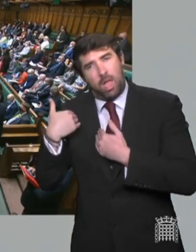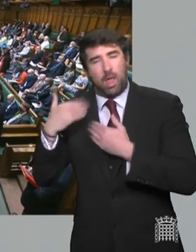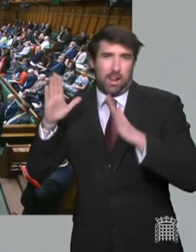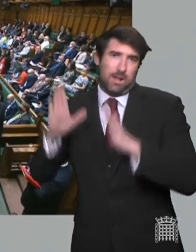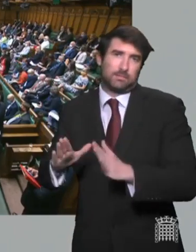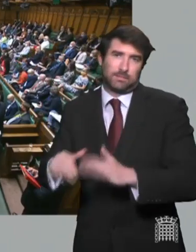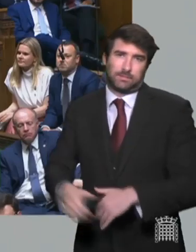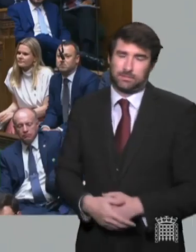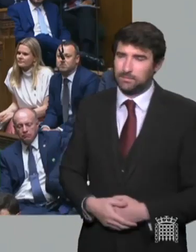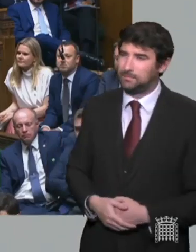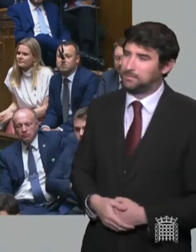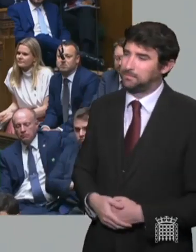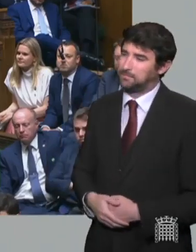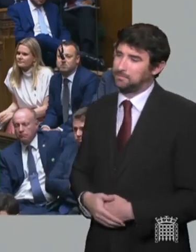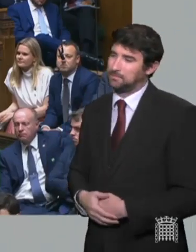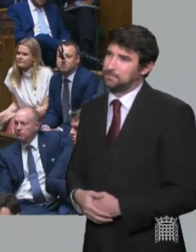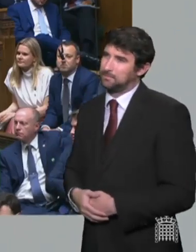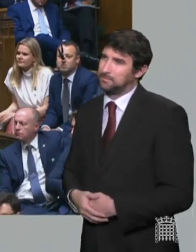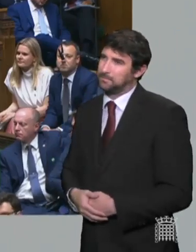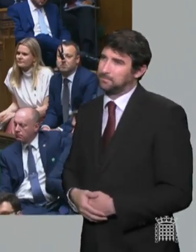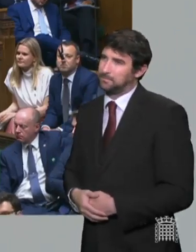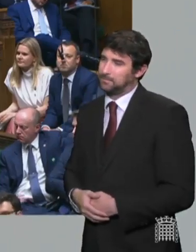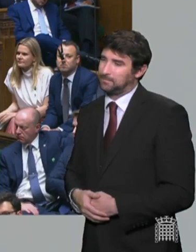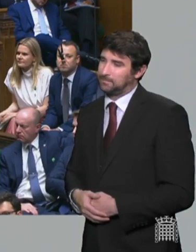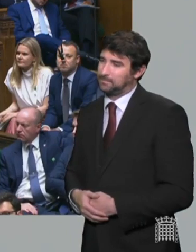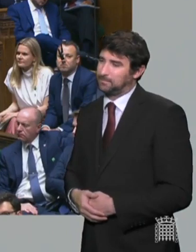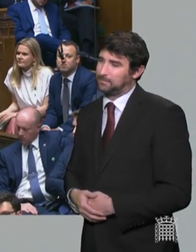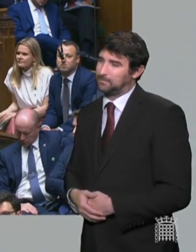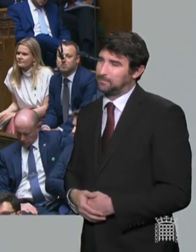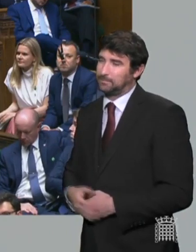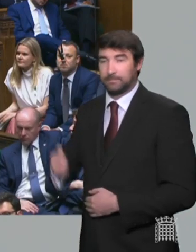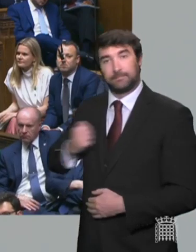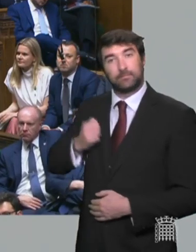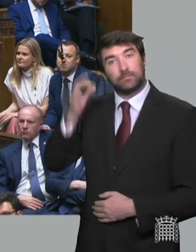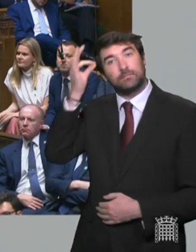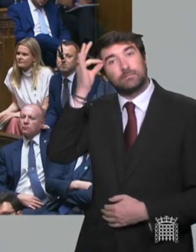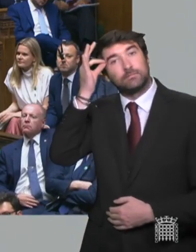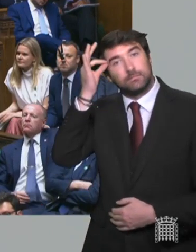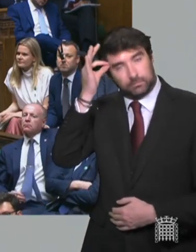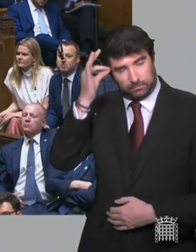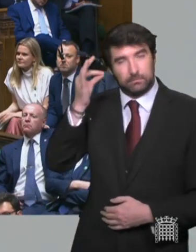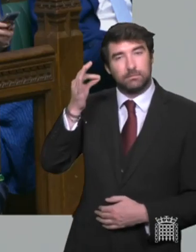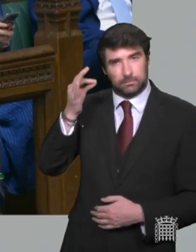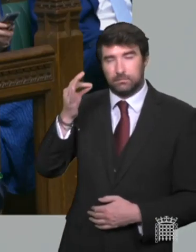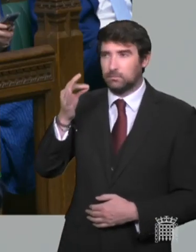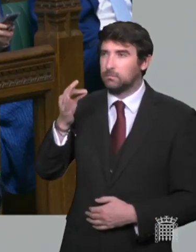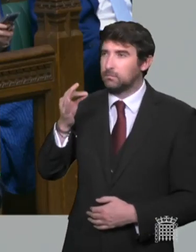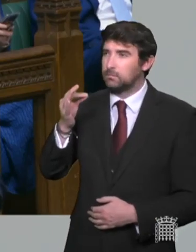Speaker. Ainion and Ethel Jones from Mynydd Mostyn Dairy in my constituency have created a real buzz.